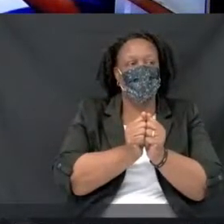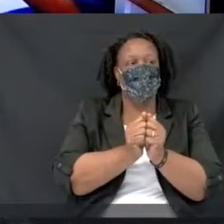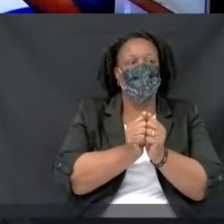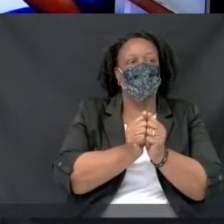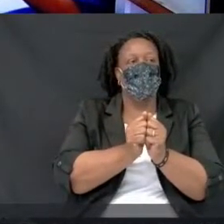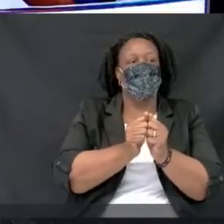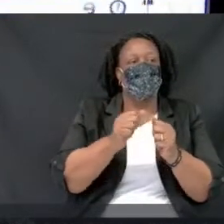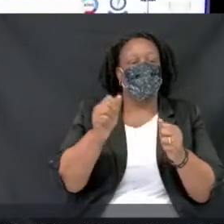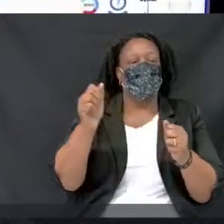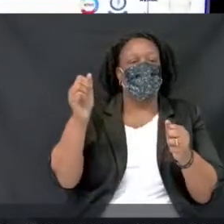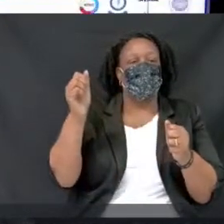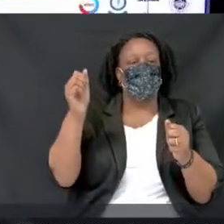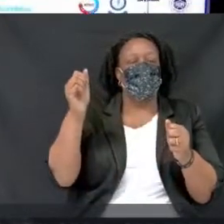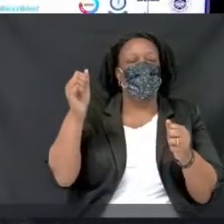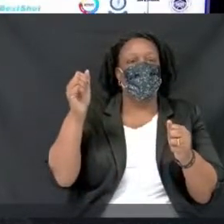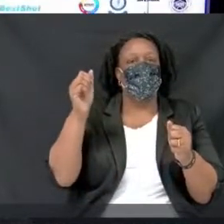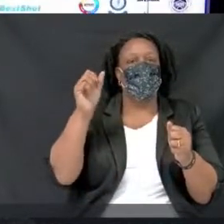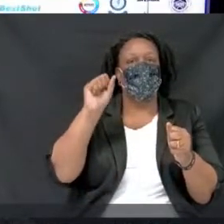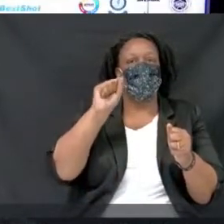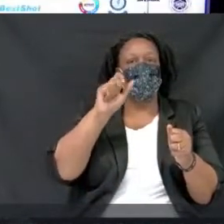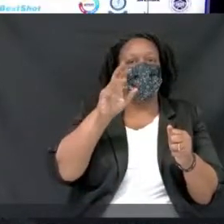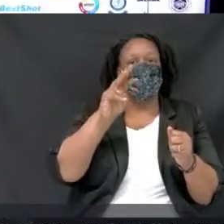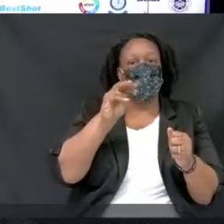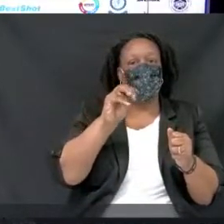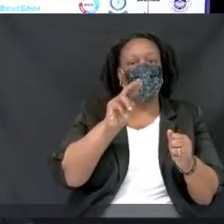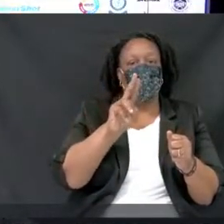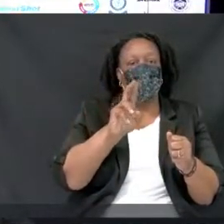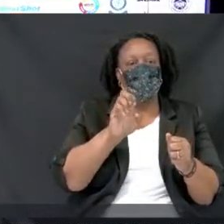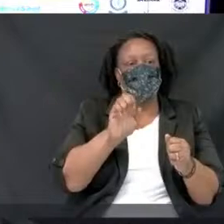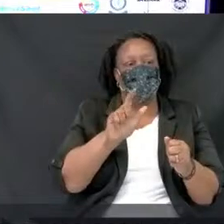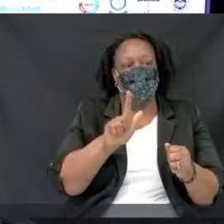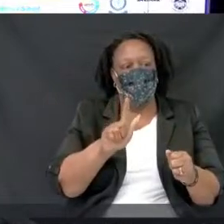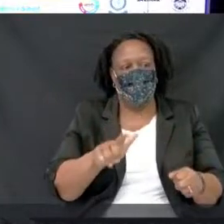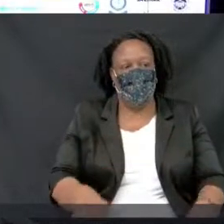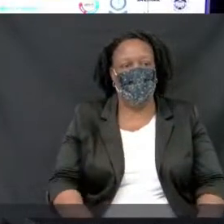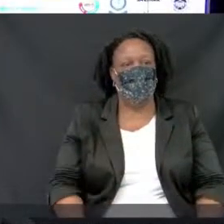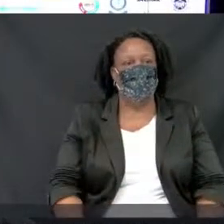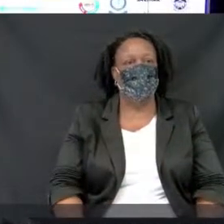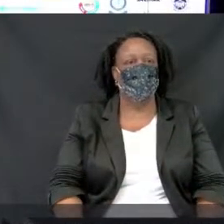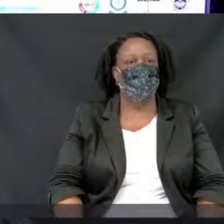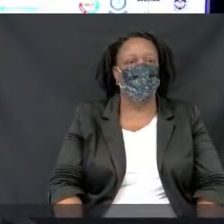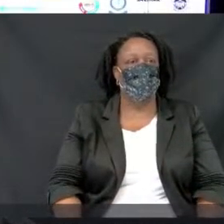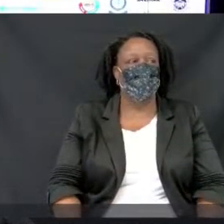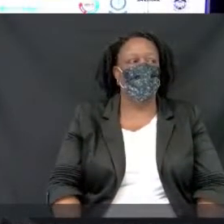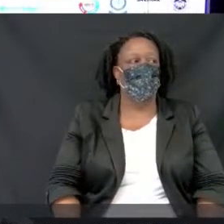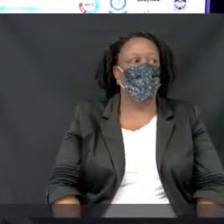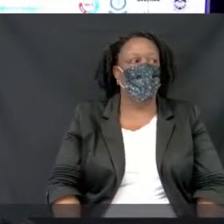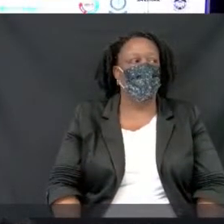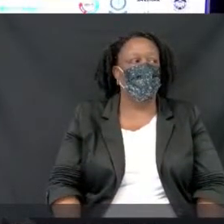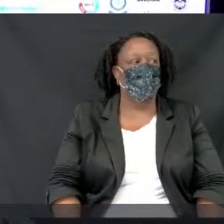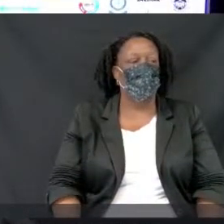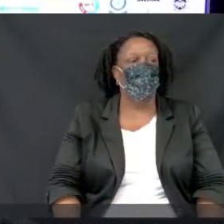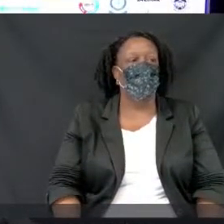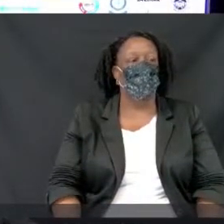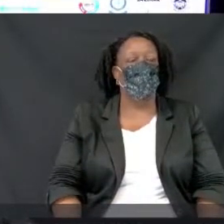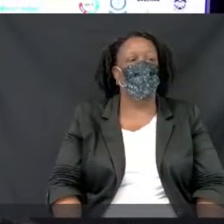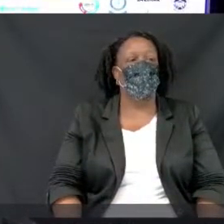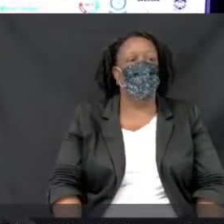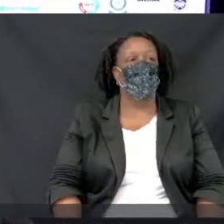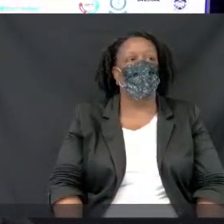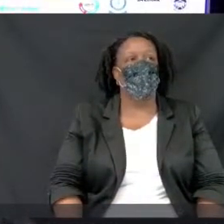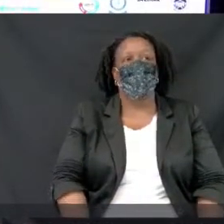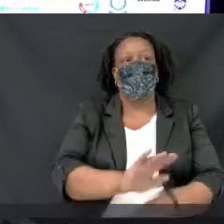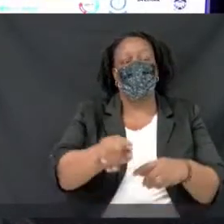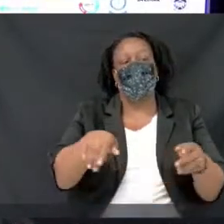doing a lot of the IT work, the technical work, and PRO at NEMA, Michelle Rodriguez, for her